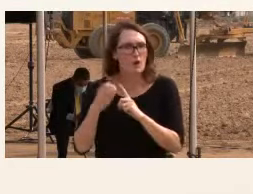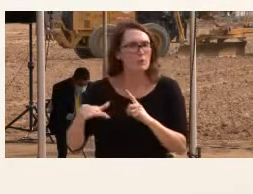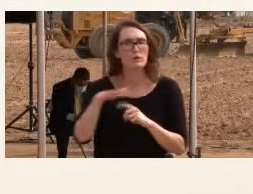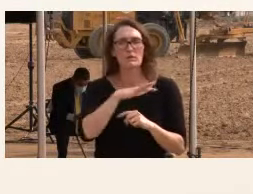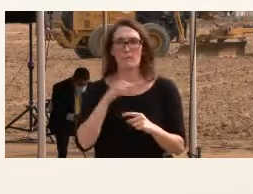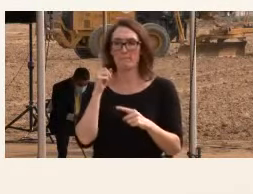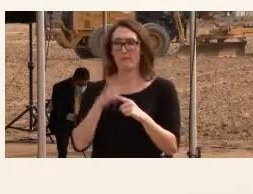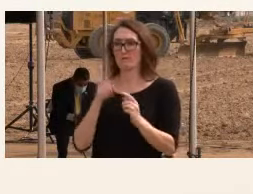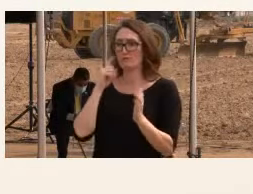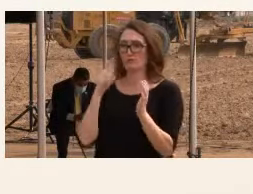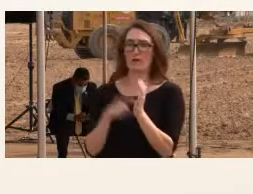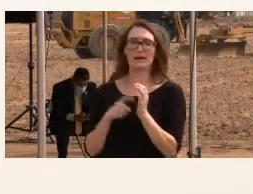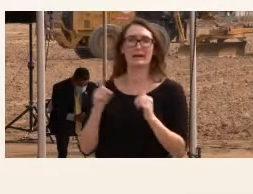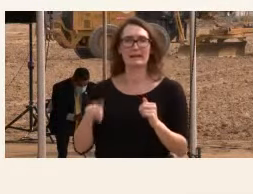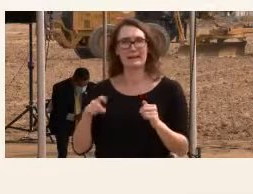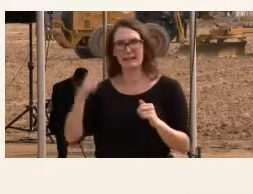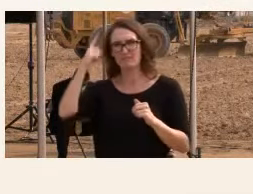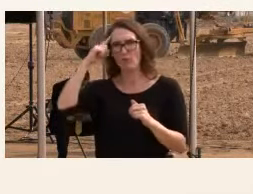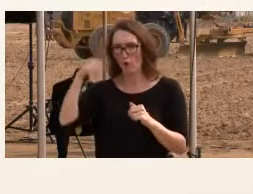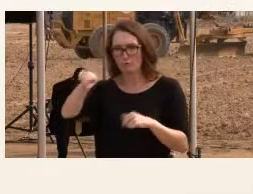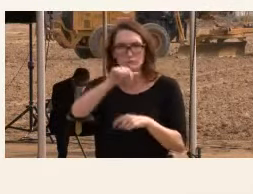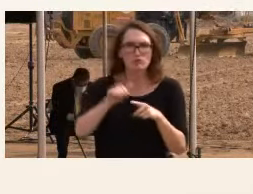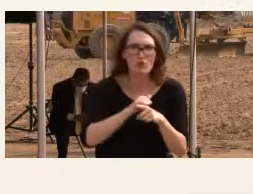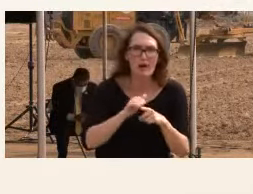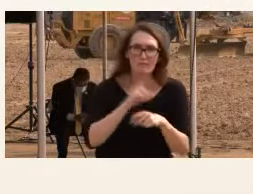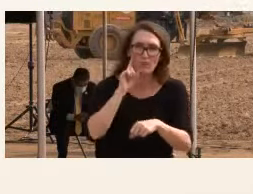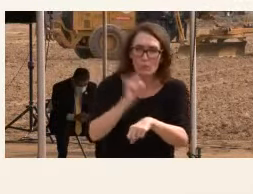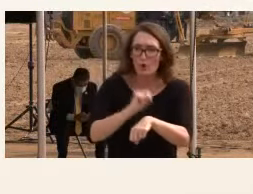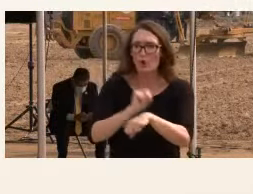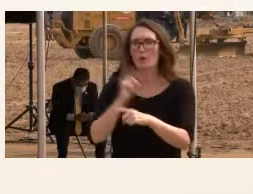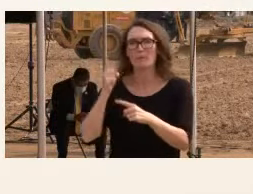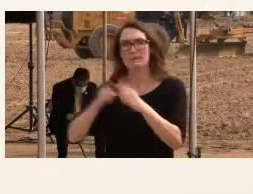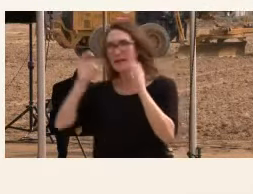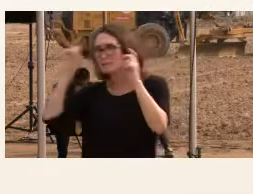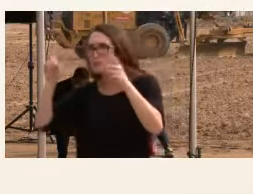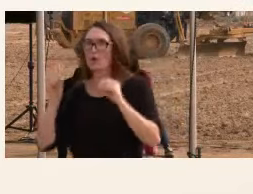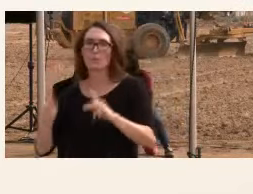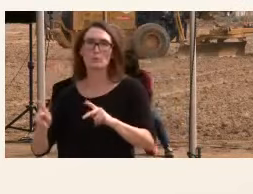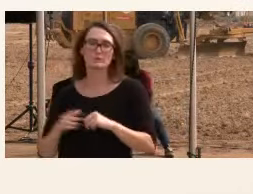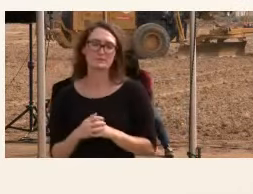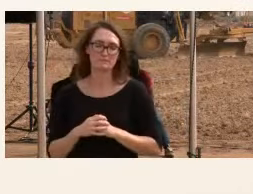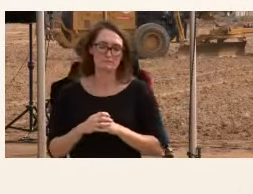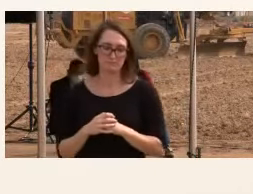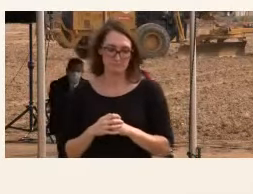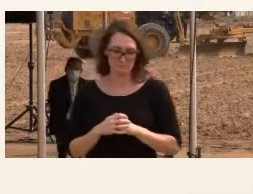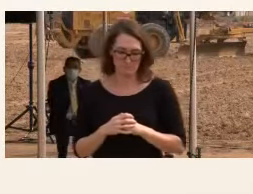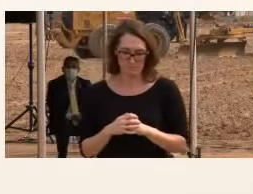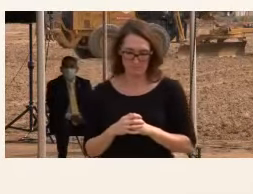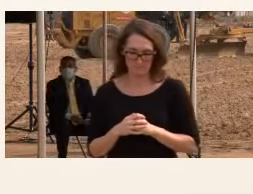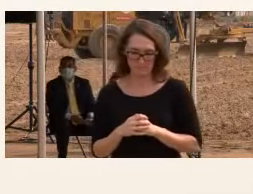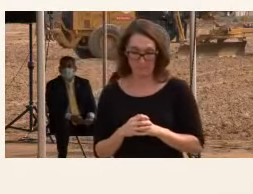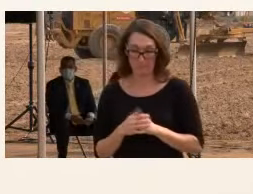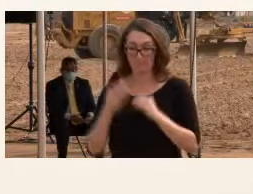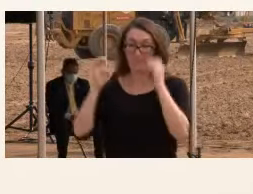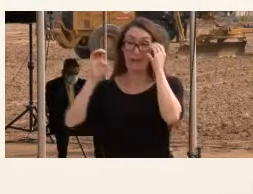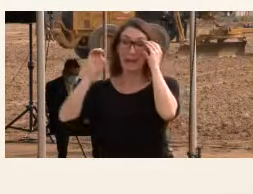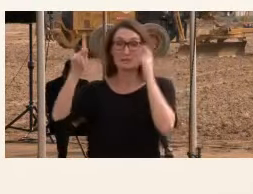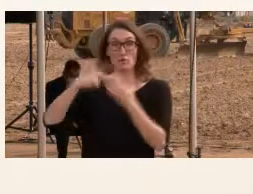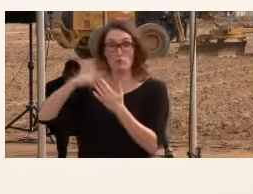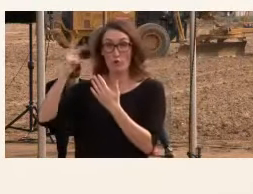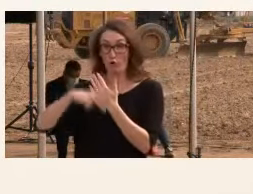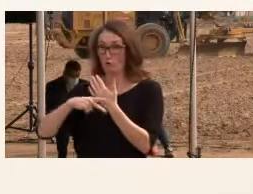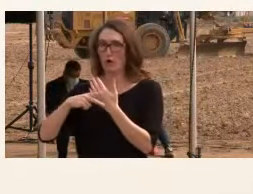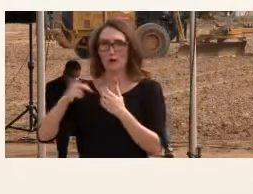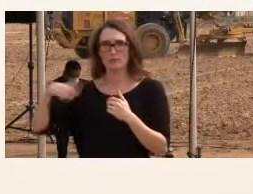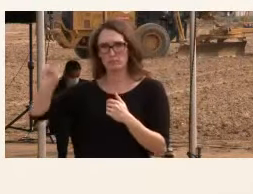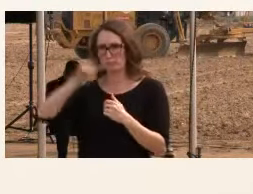also recognizing the need for workforce training and educational opportunities in the project area. The educational programs will be designed to